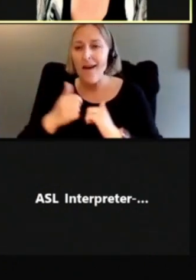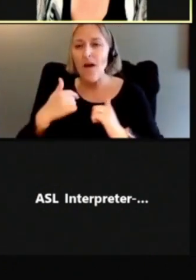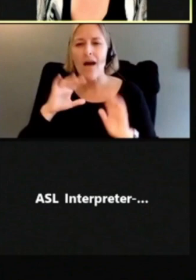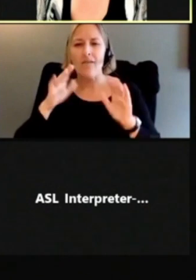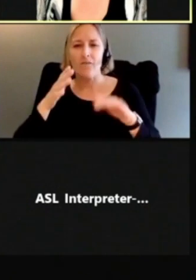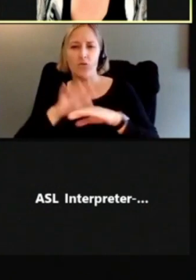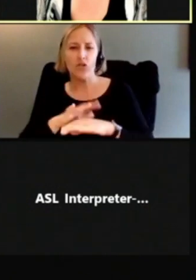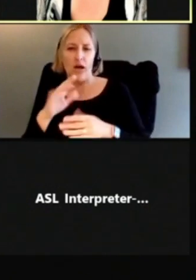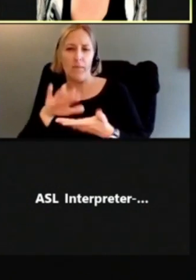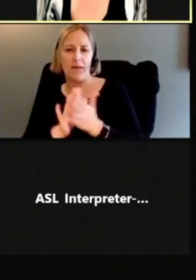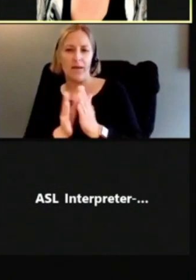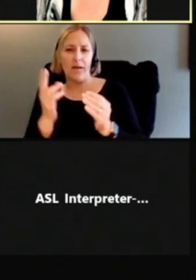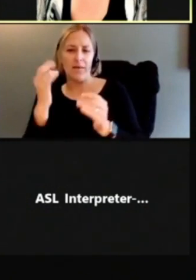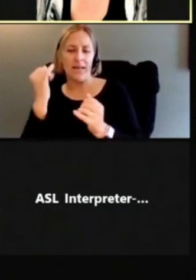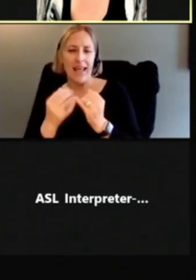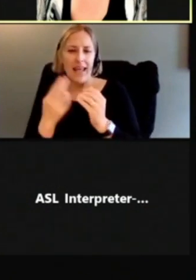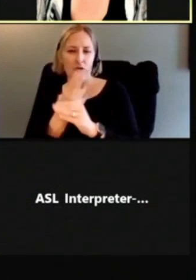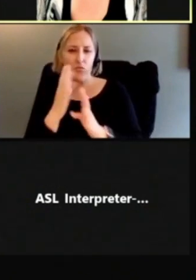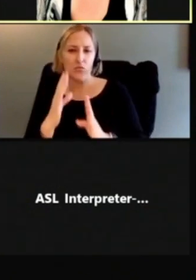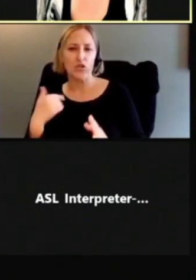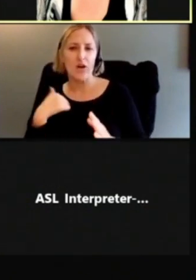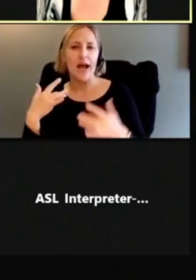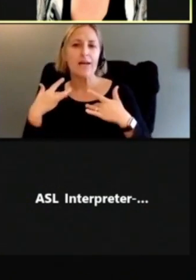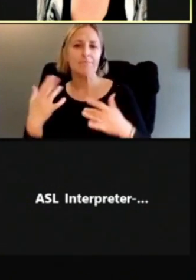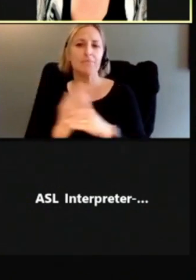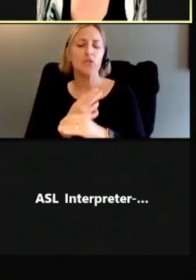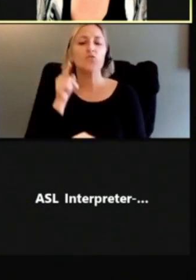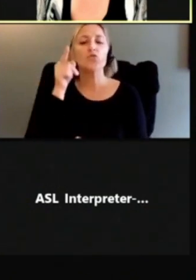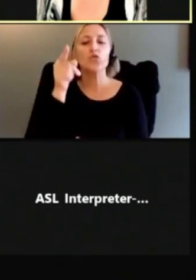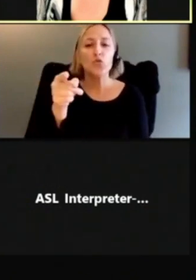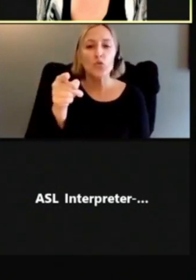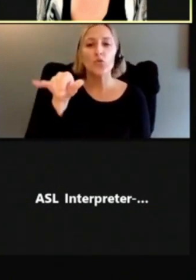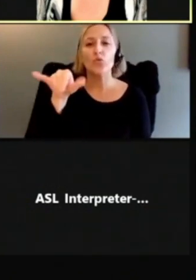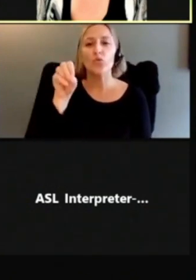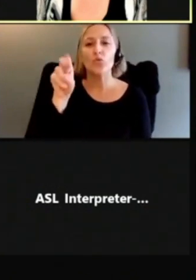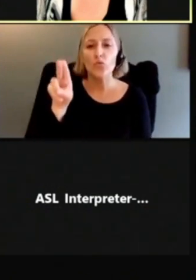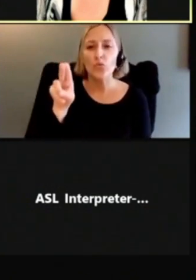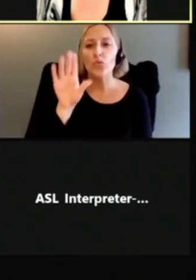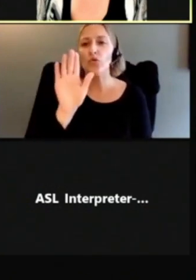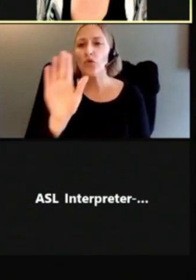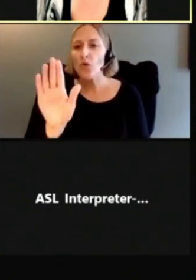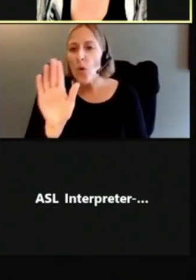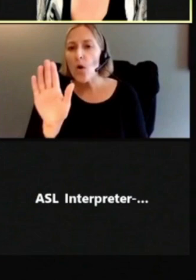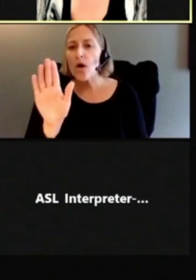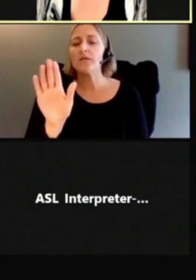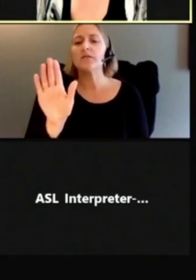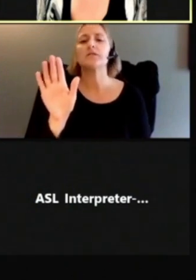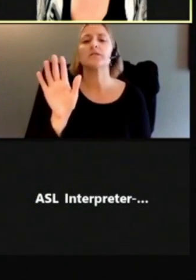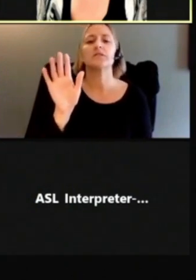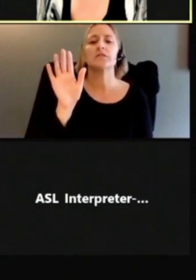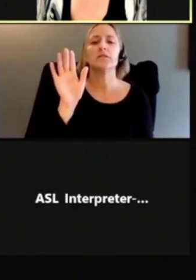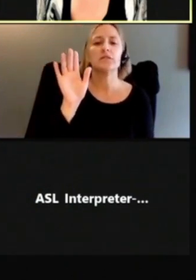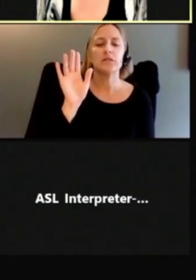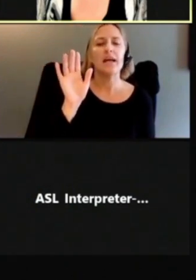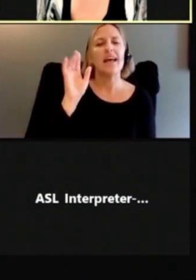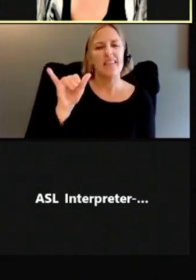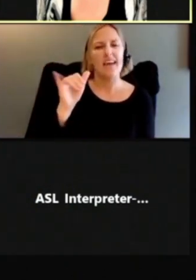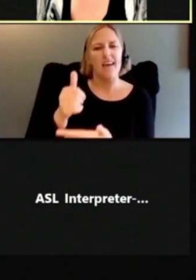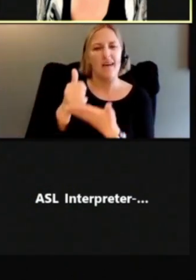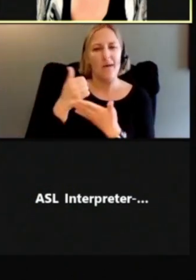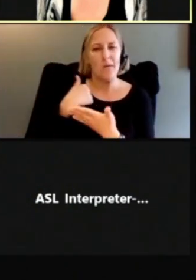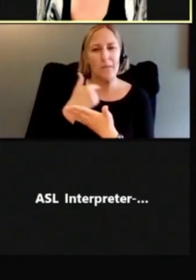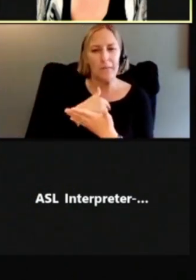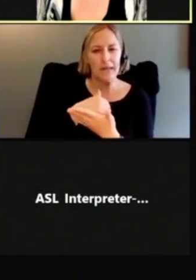used you a lot, like I was talking to them. So you, yours, that kind of helped me get around it. It was a little